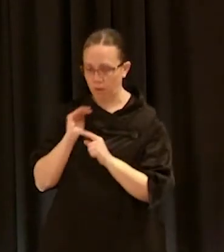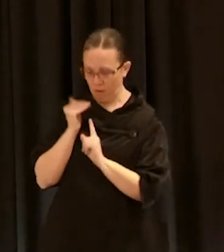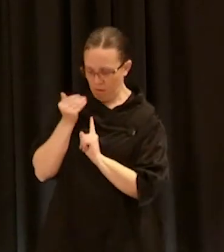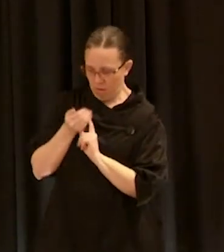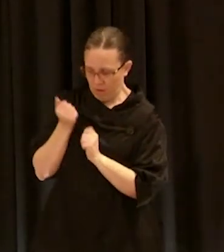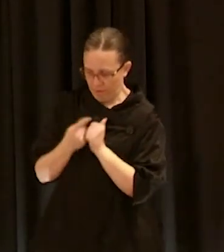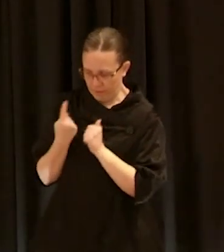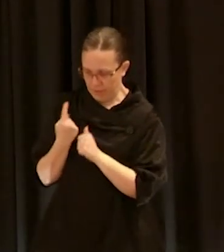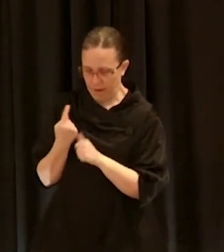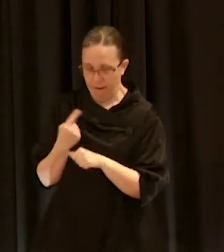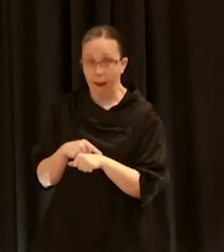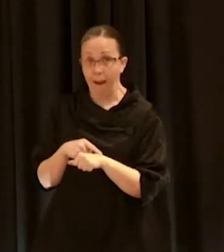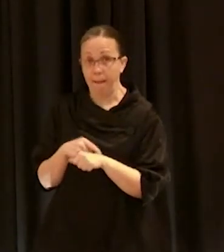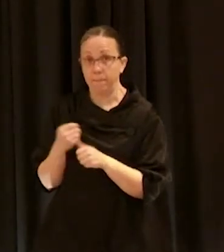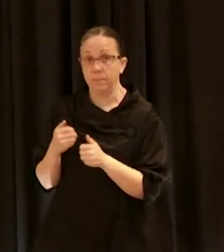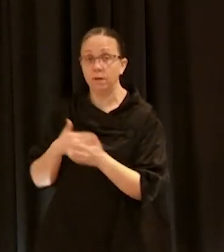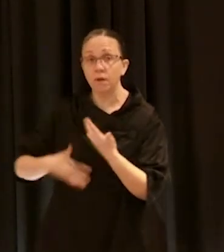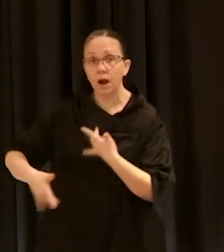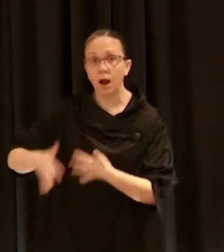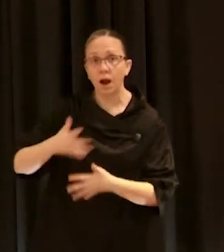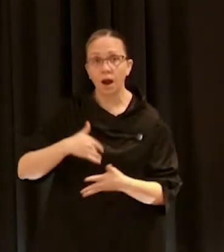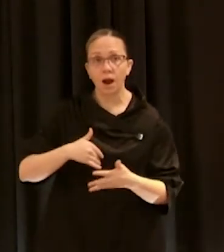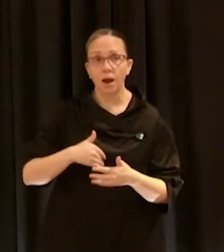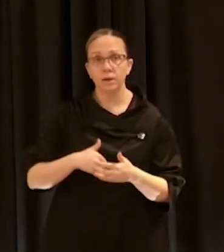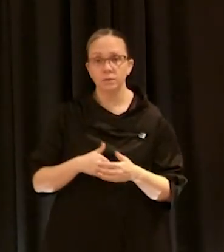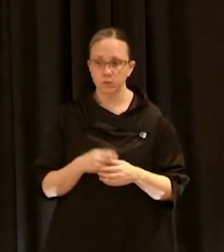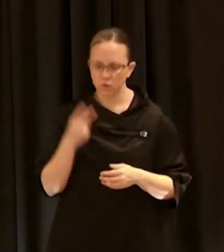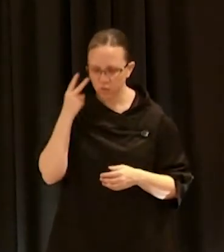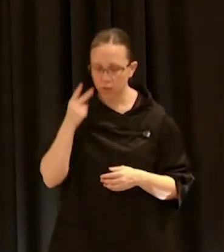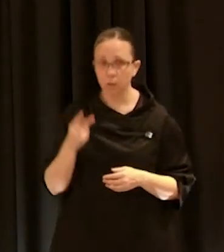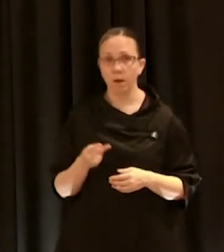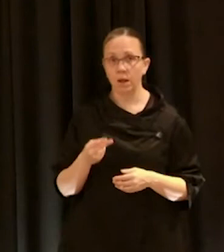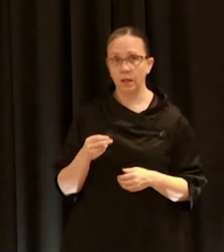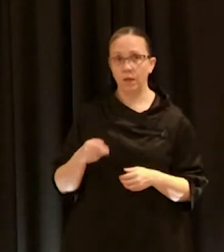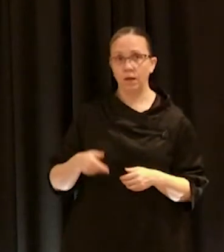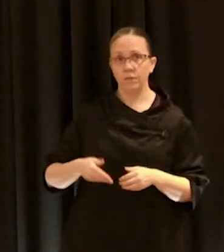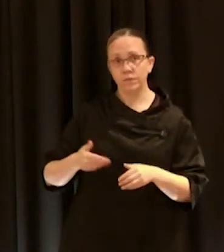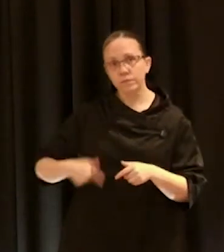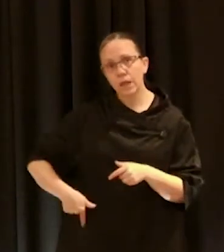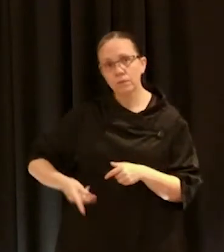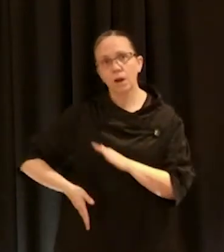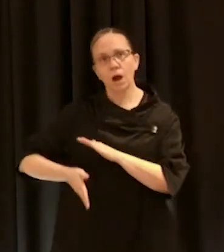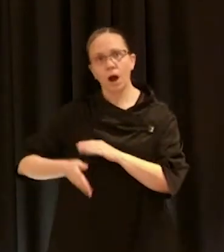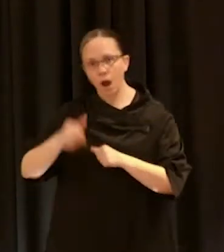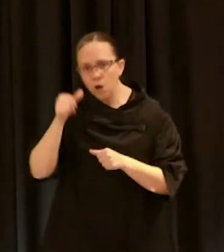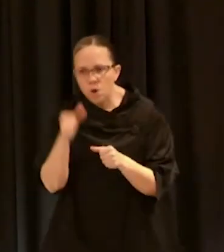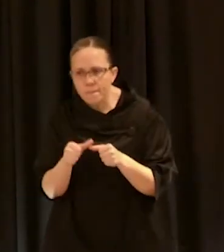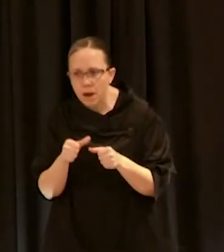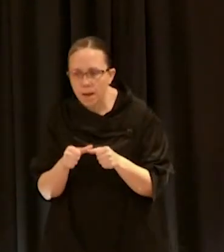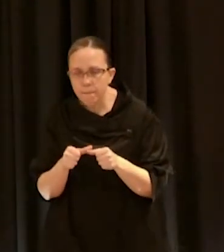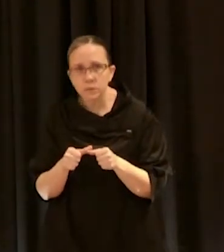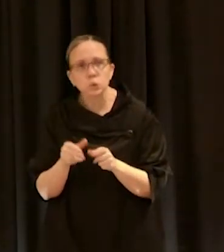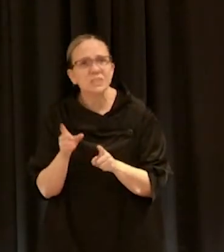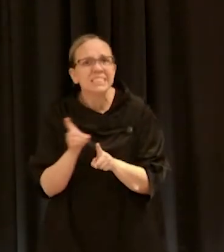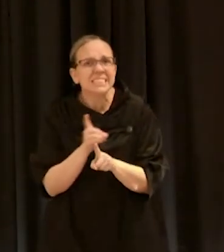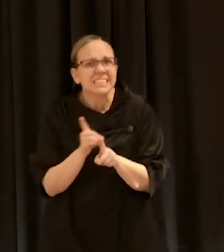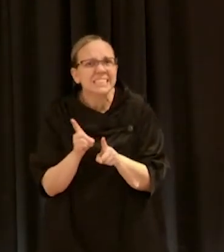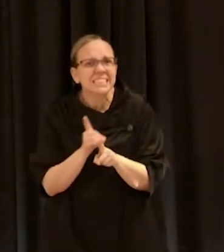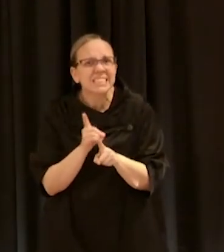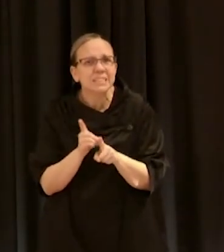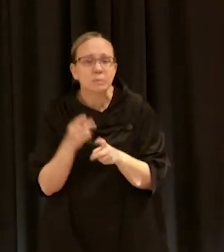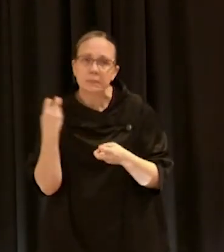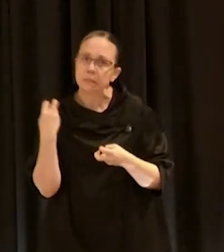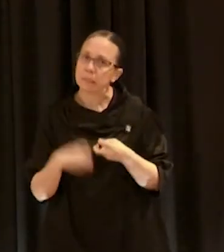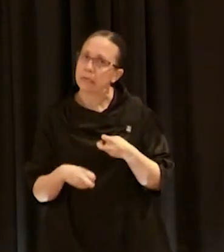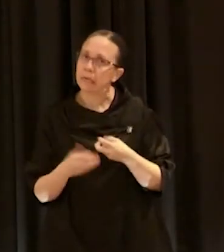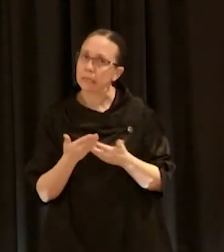You're going to make sure that they're not, you know, let me see them kind of picking their leg up. You're going to pull back. Why? Because you remember that stuff. So it's a discipline. It's one of the